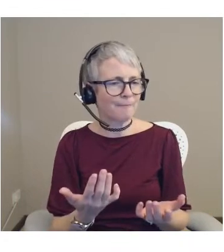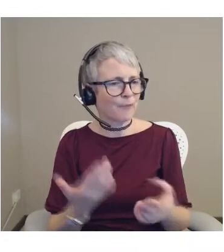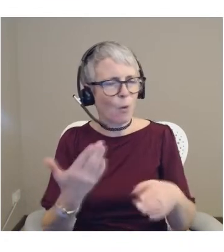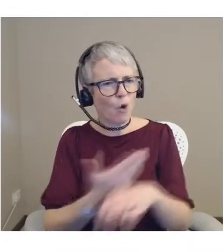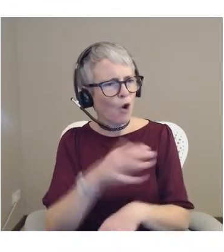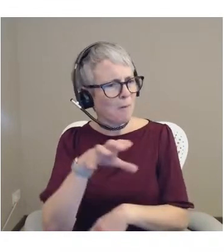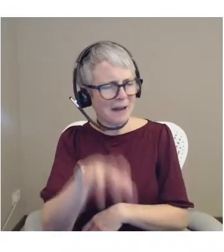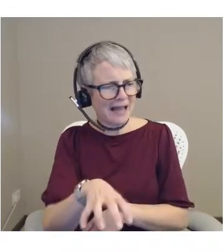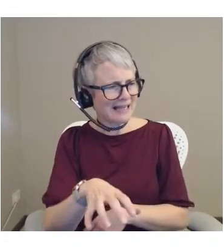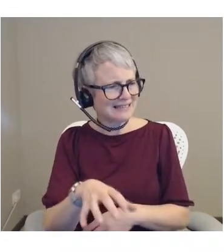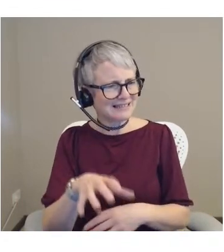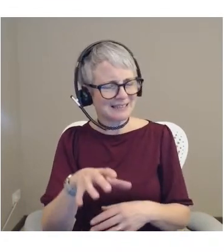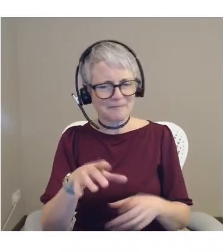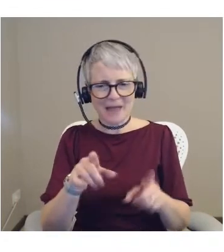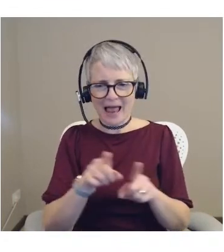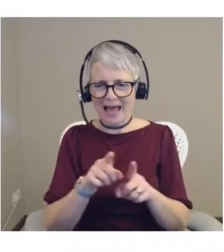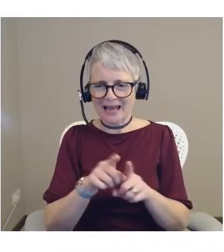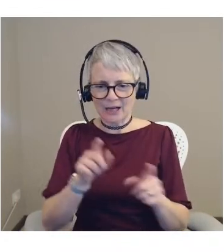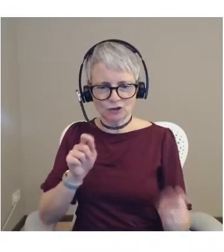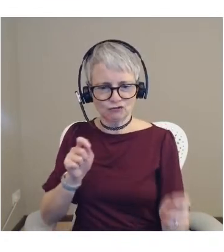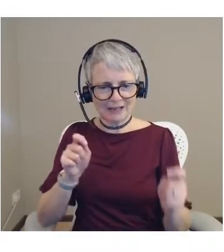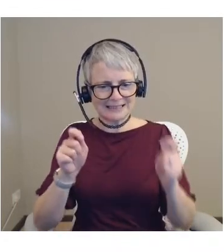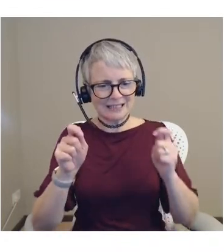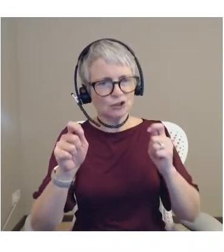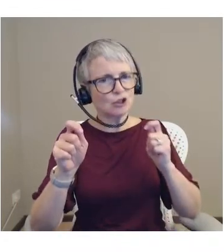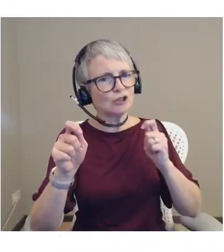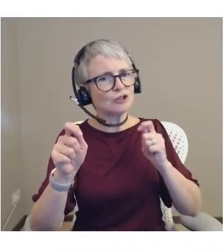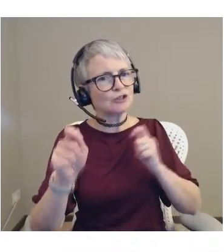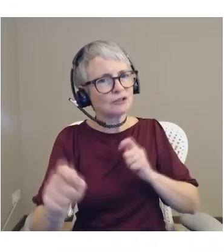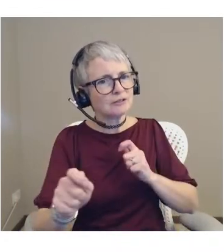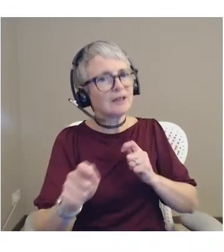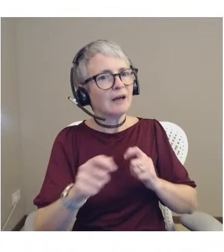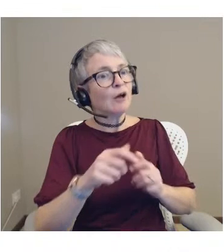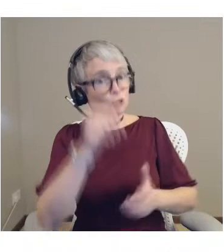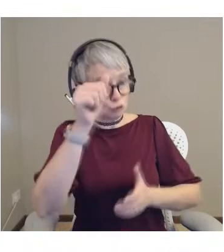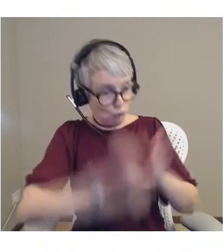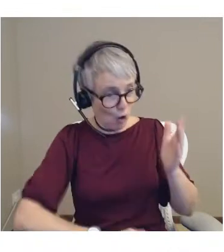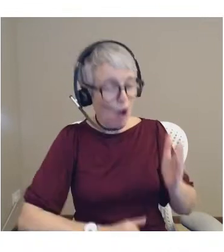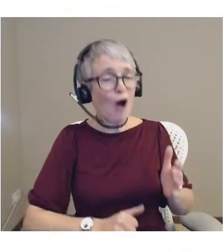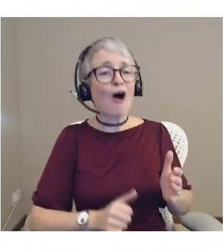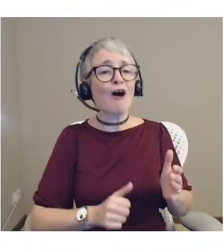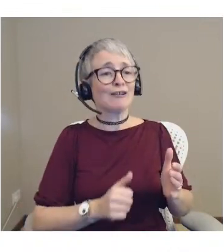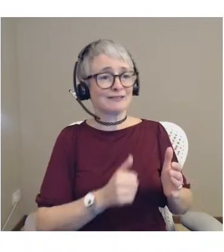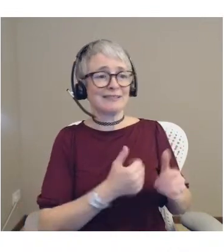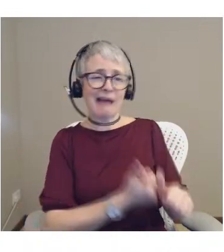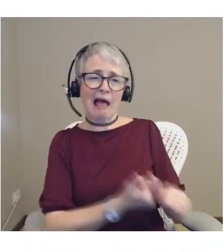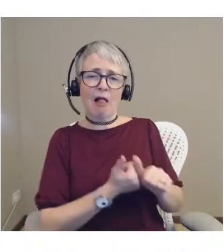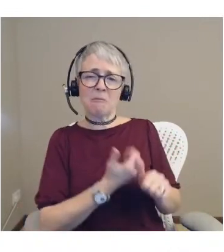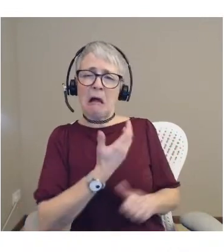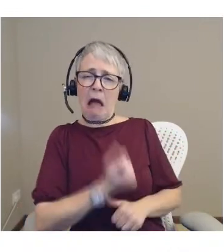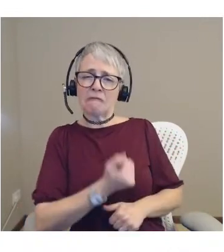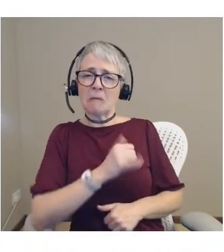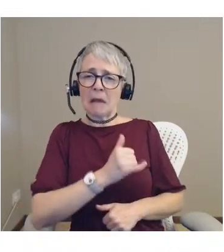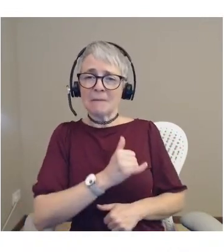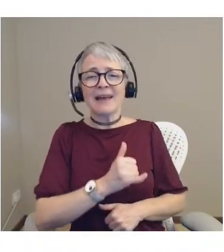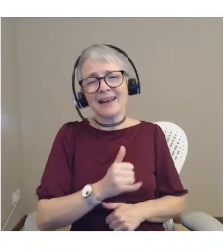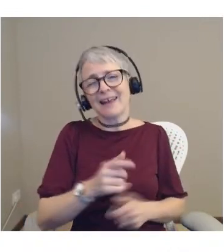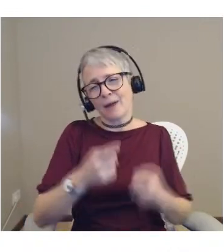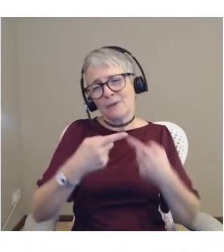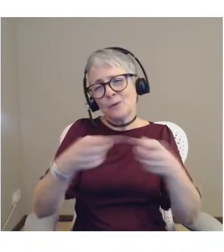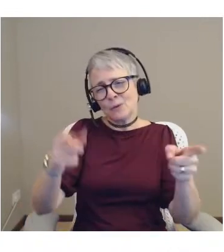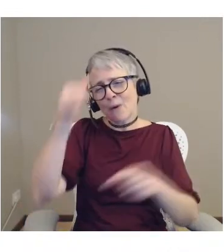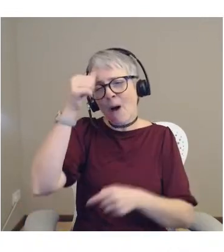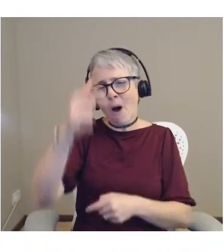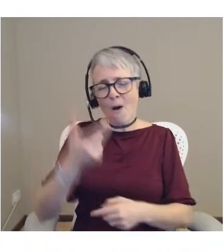transition that you are given support up to a point, and as you say, you're sat down at a desk day one. We've all been there. We've all been given pages